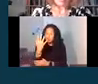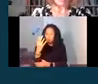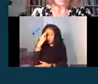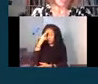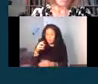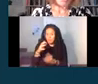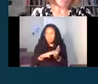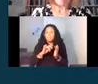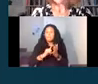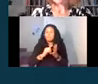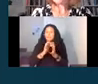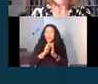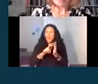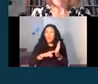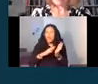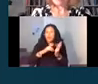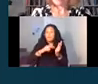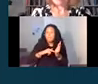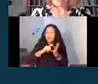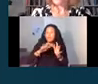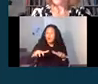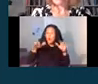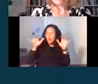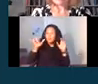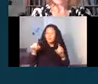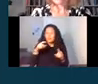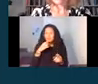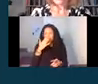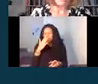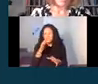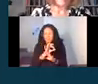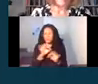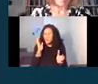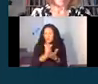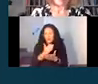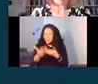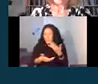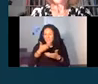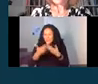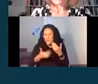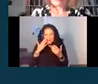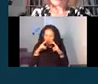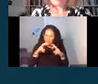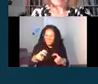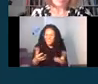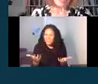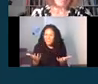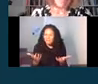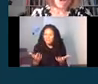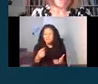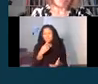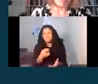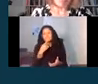Miss Wilmot's ghosts, but there seems to be absolutely no foundation to the story. It's too easy